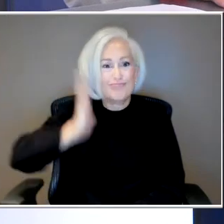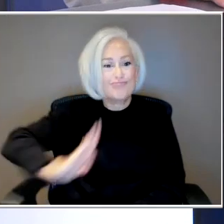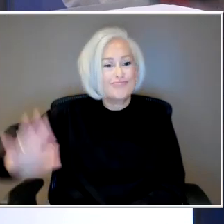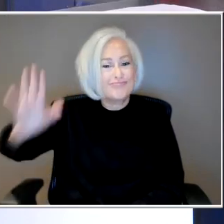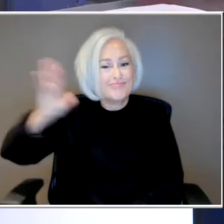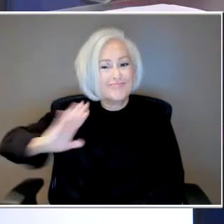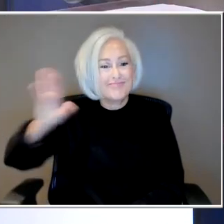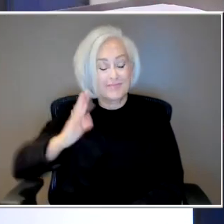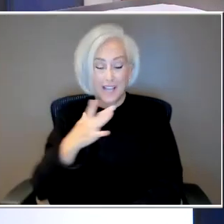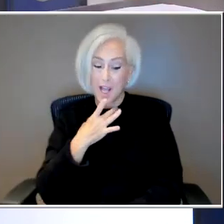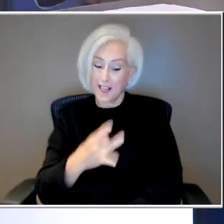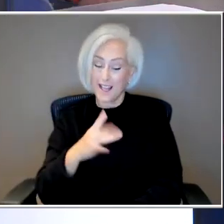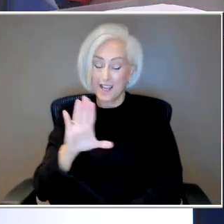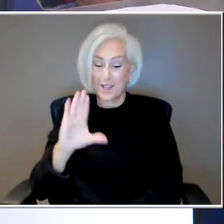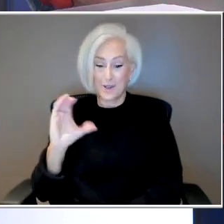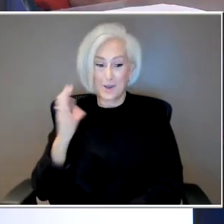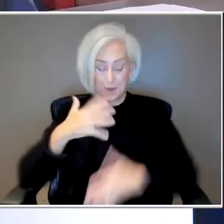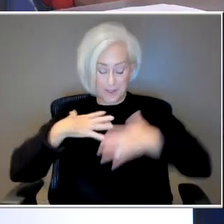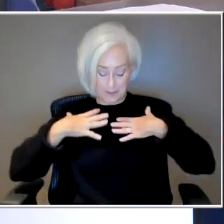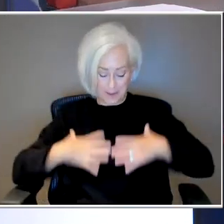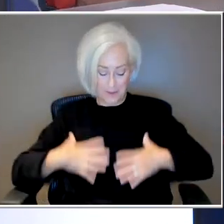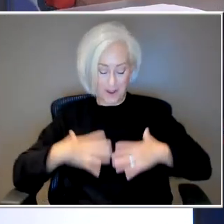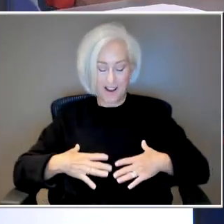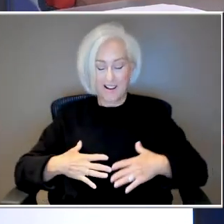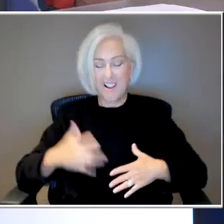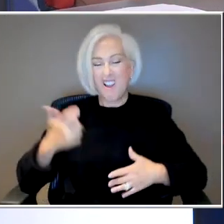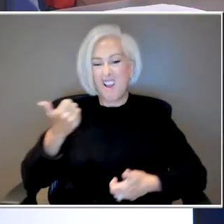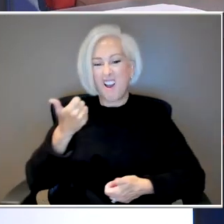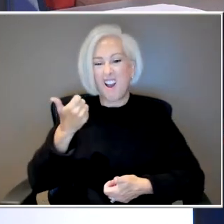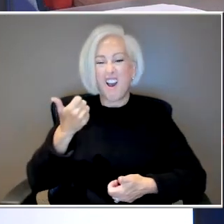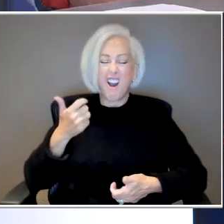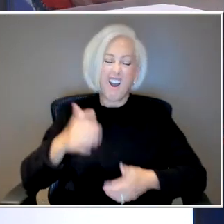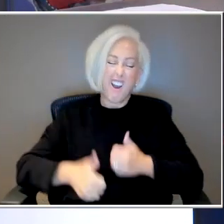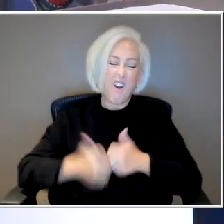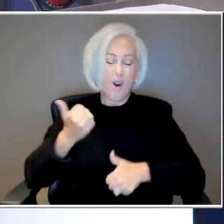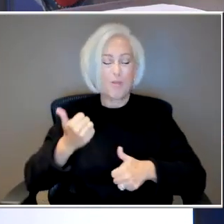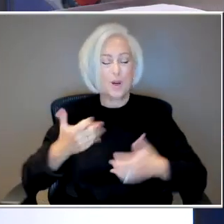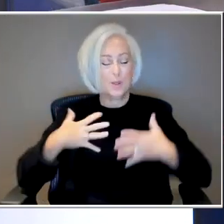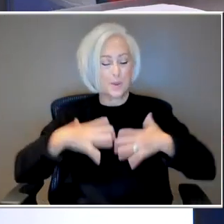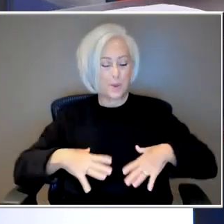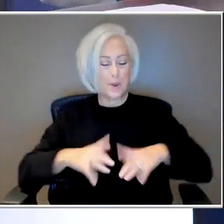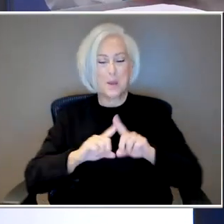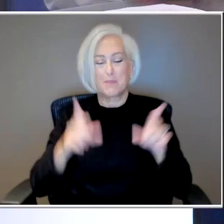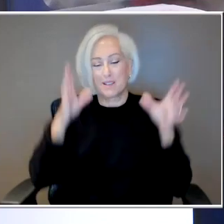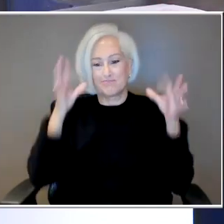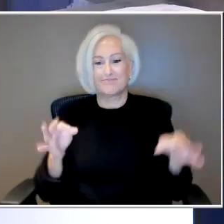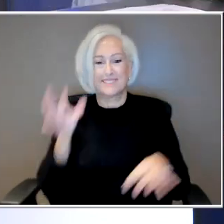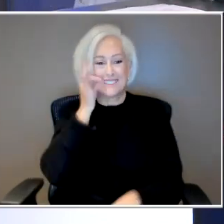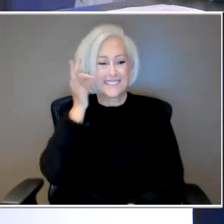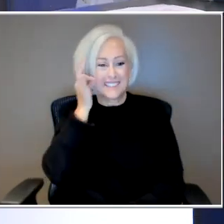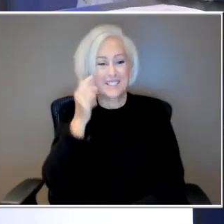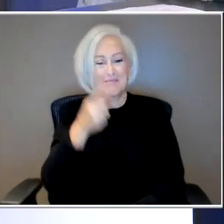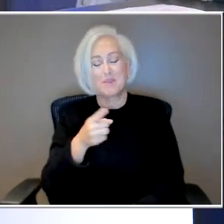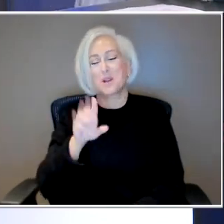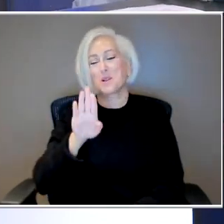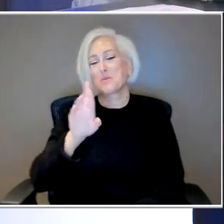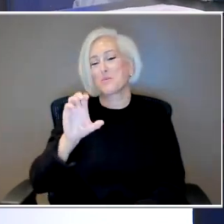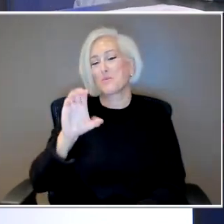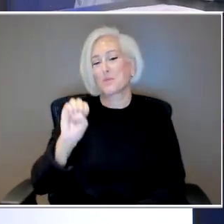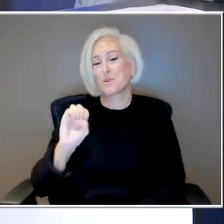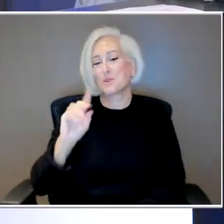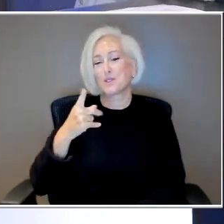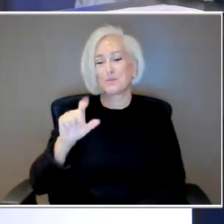Christmas sweater. I almost wore my cool one, but I kind of want my Chiefs look. But Bruce Springsteen, born in the USA. There we go. Not bad. All